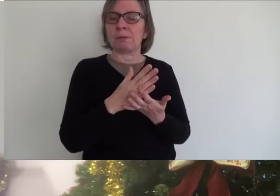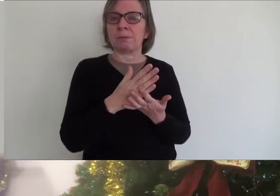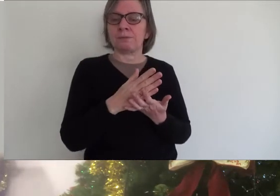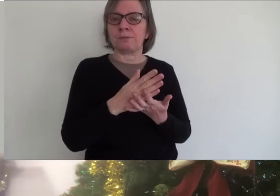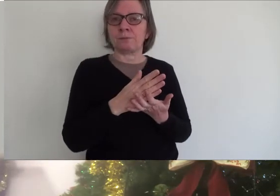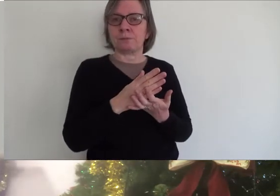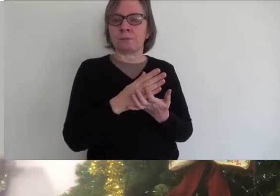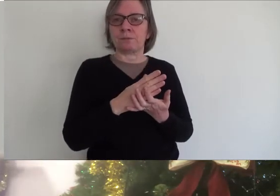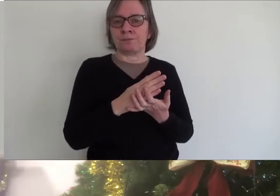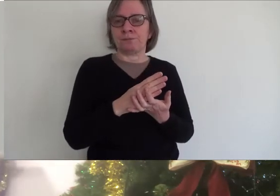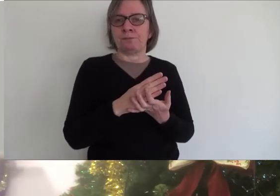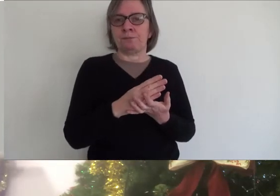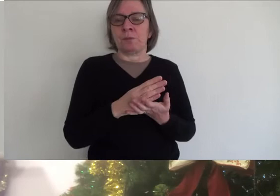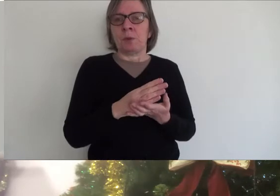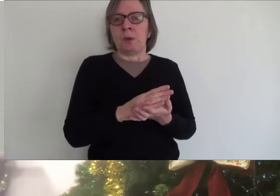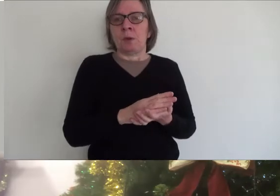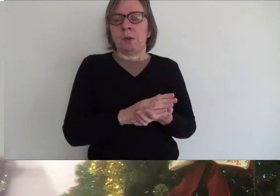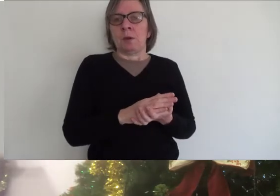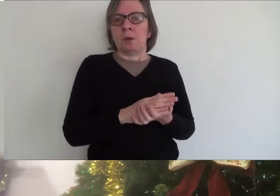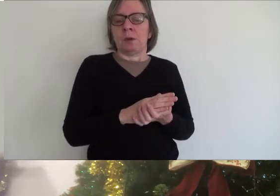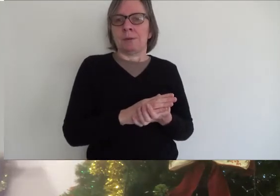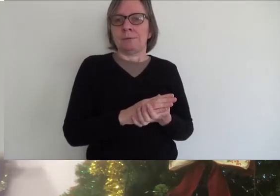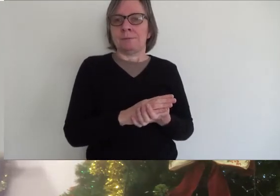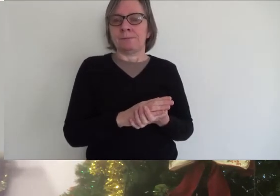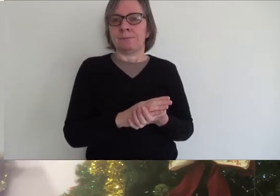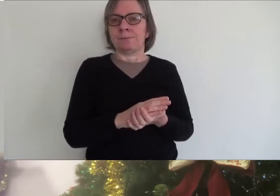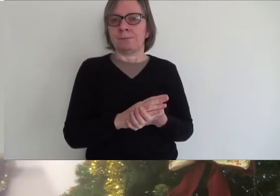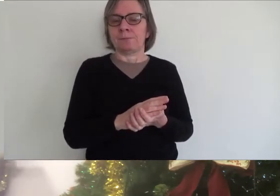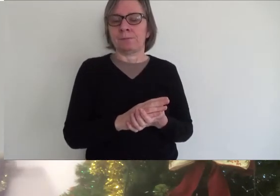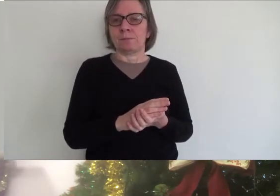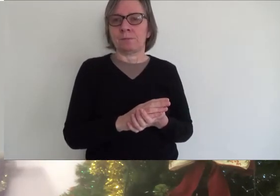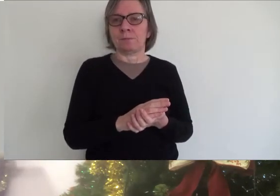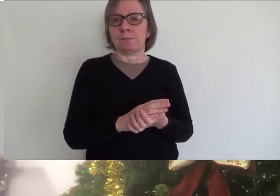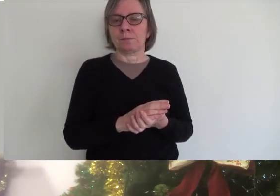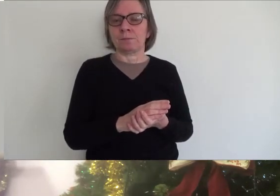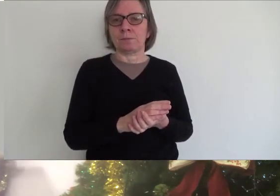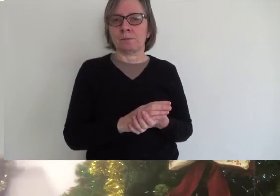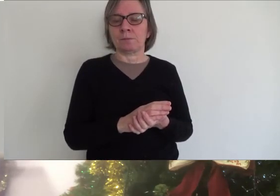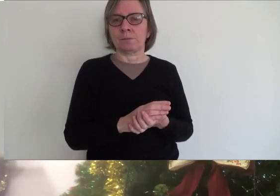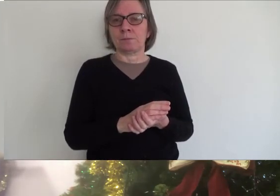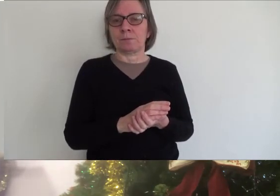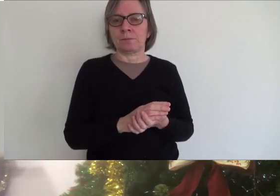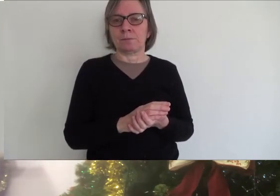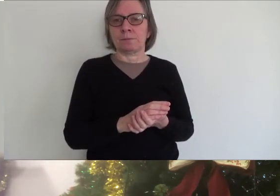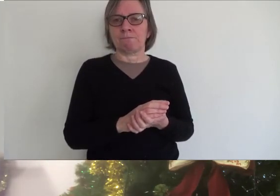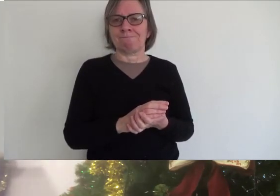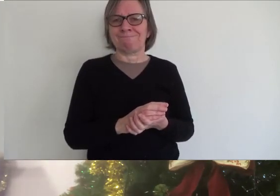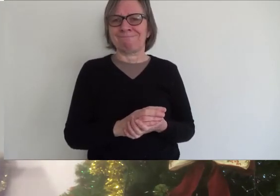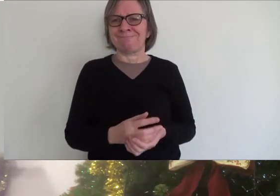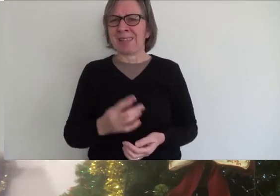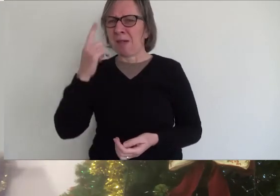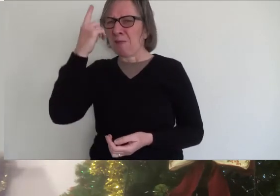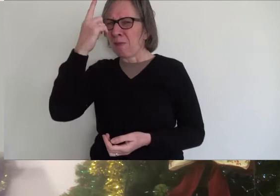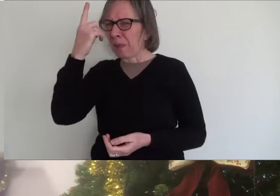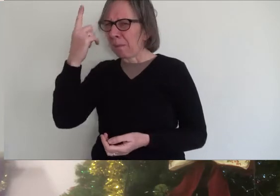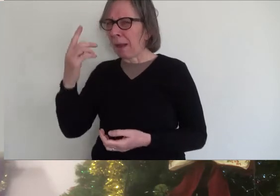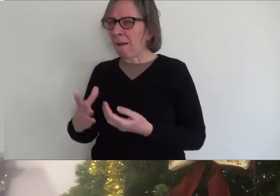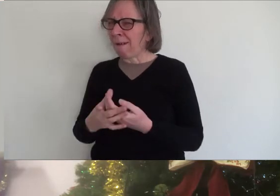look to affirm the ways in which God has been directing our